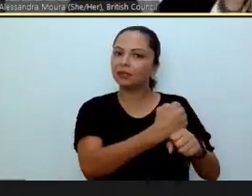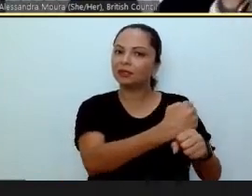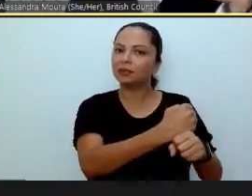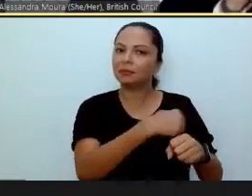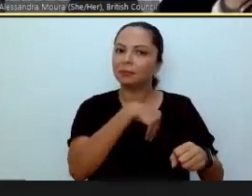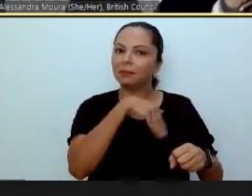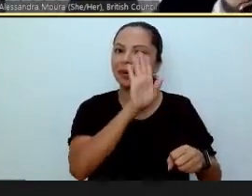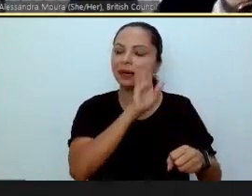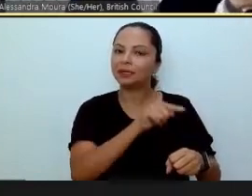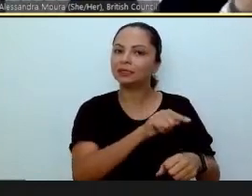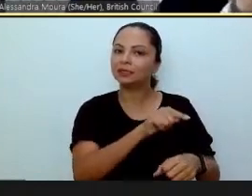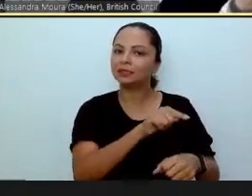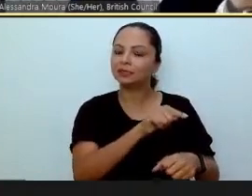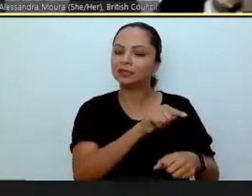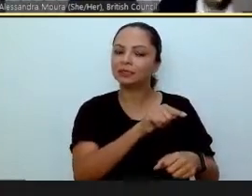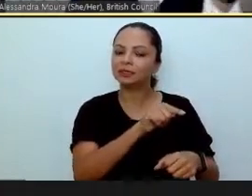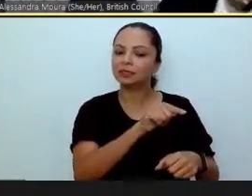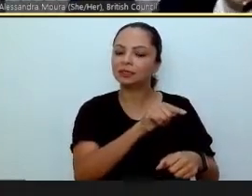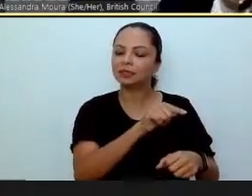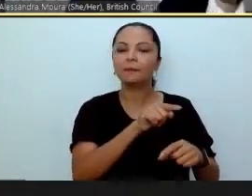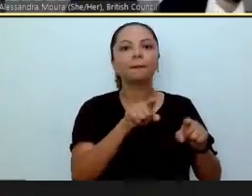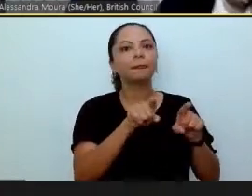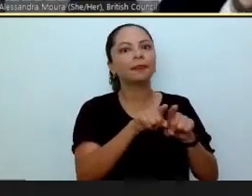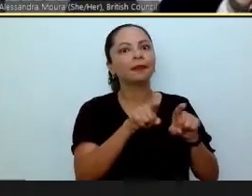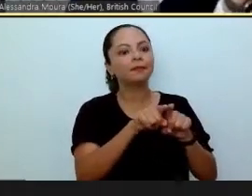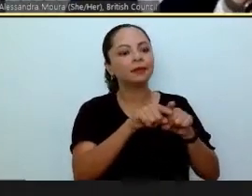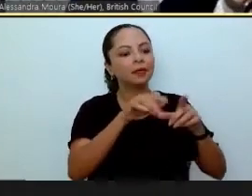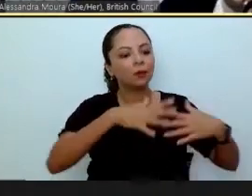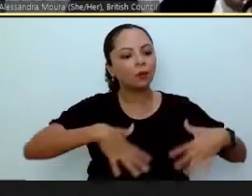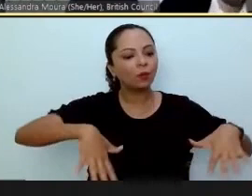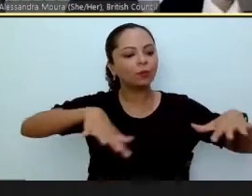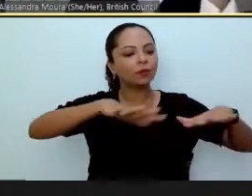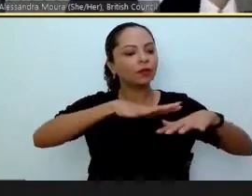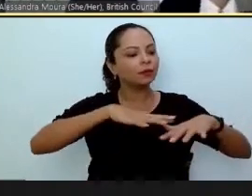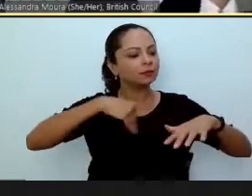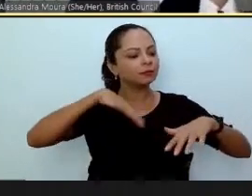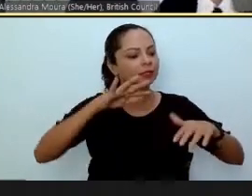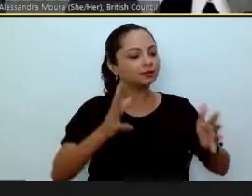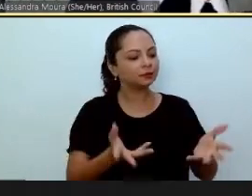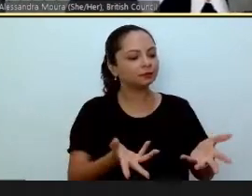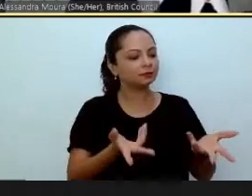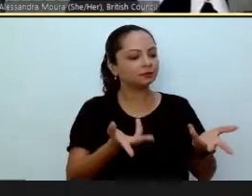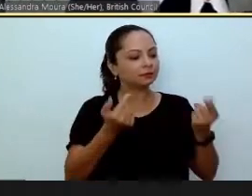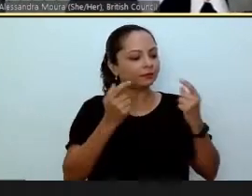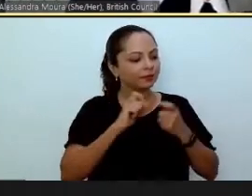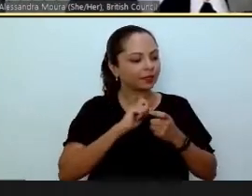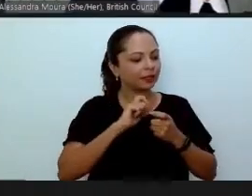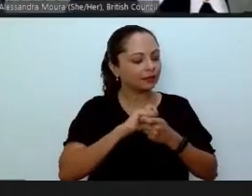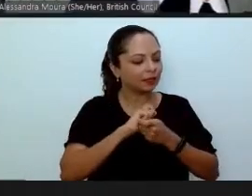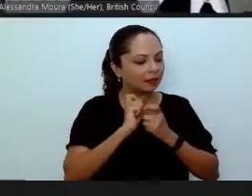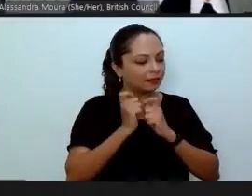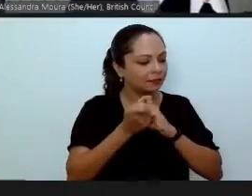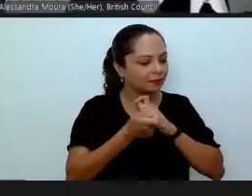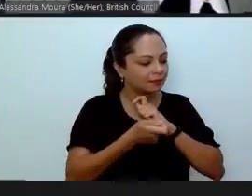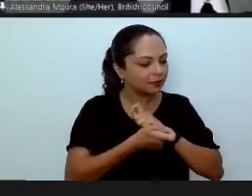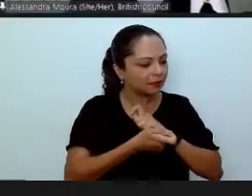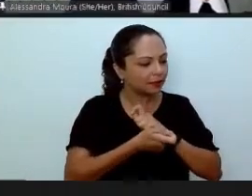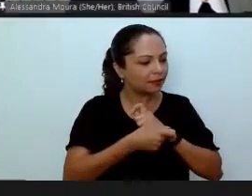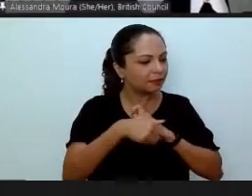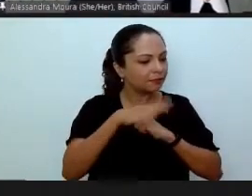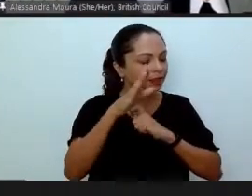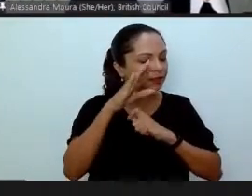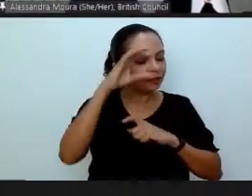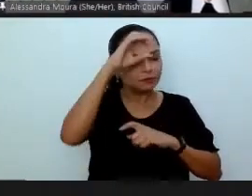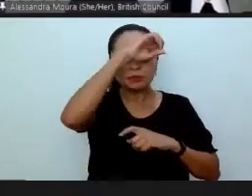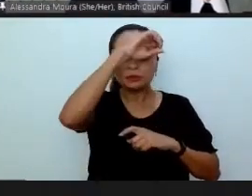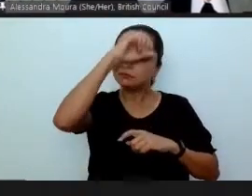context you have to adapt to more learning experience. This is an interesting topic. That is really interesting.